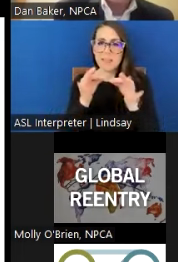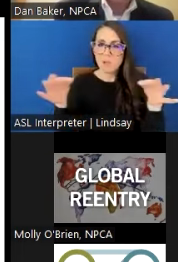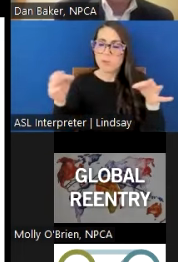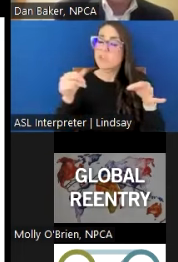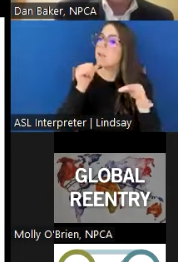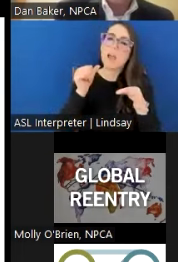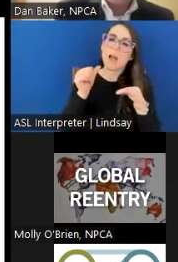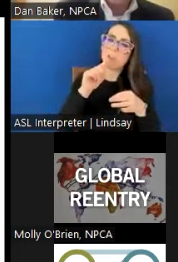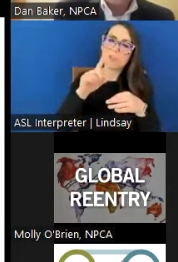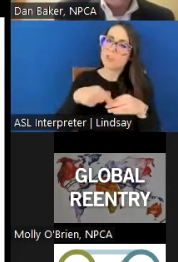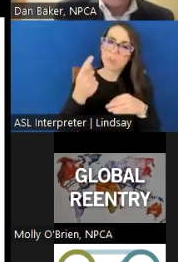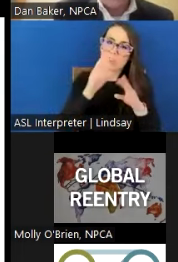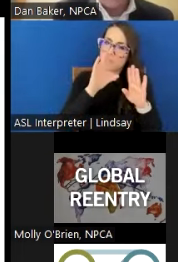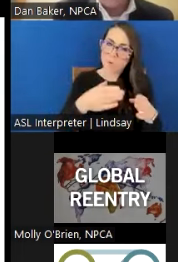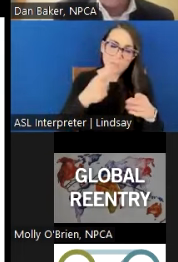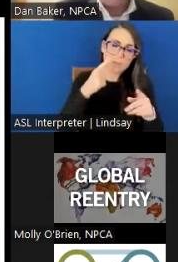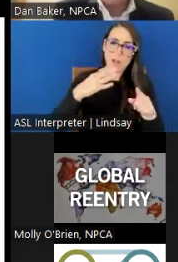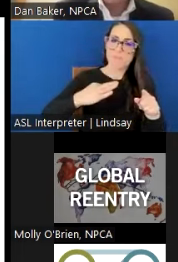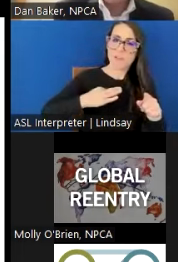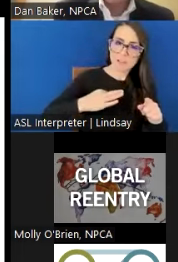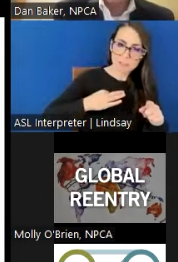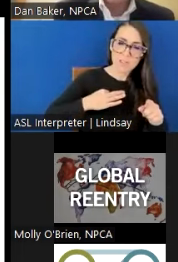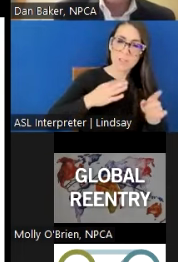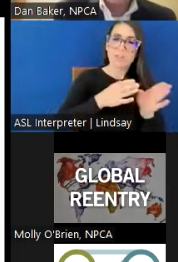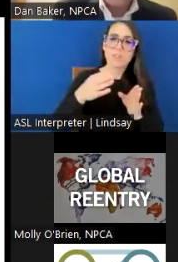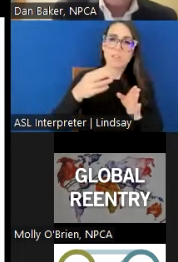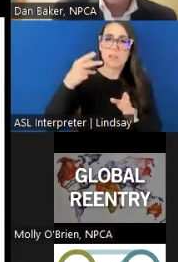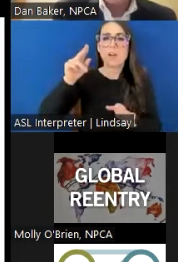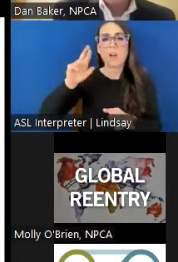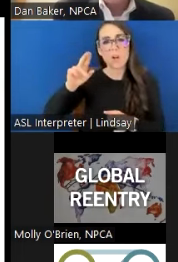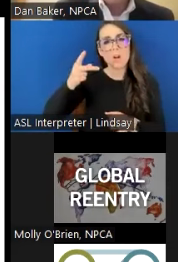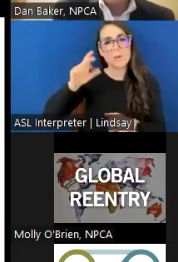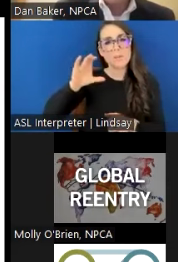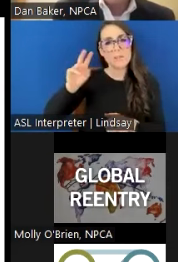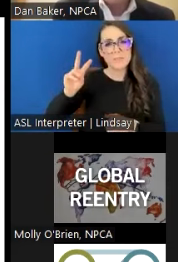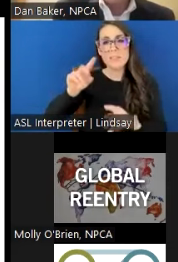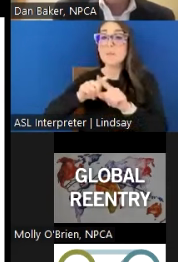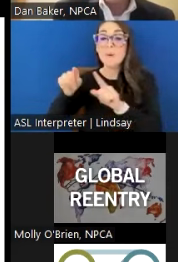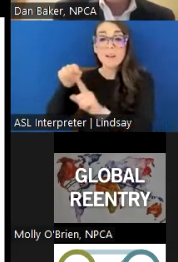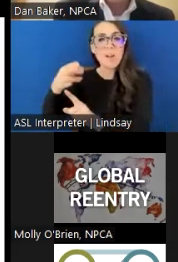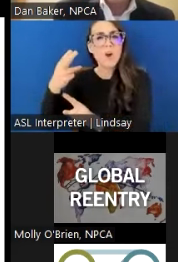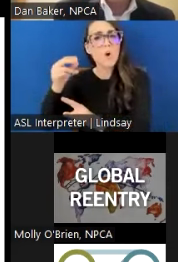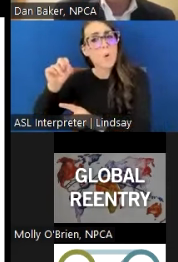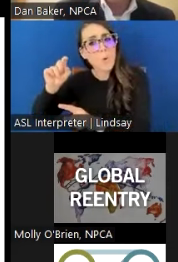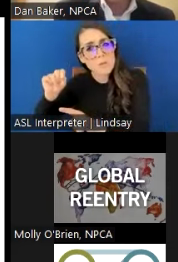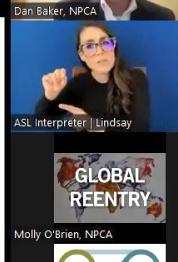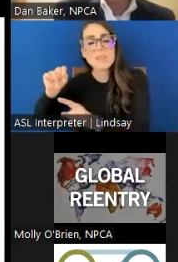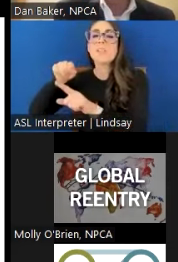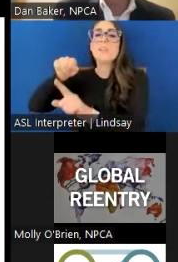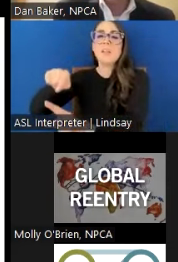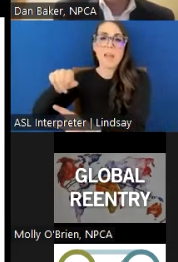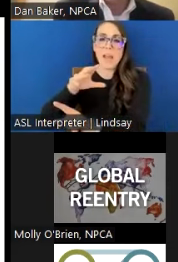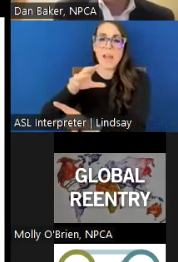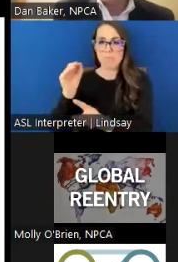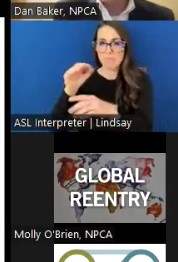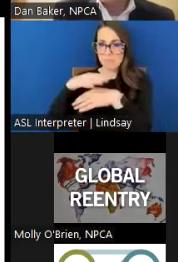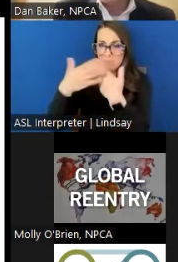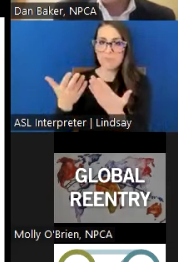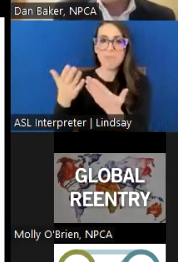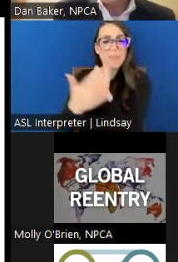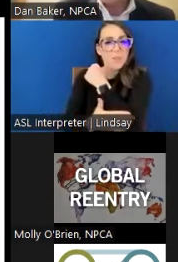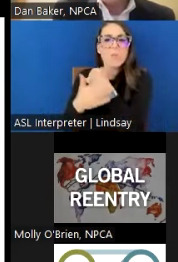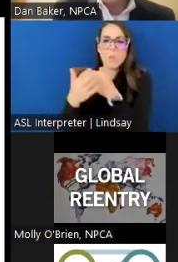RBCVs, but host families, counterparts, local staff, in what we describe as a global and